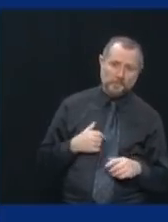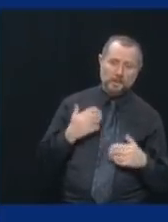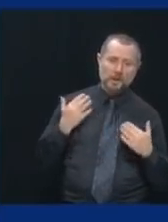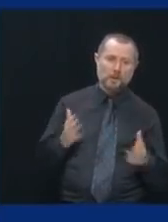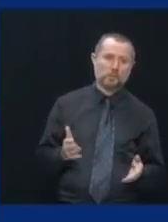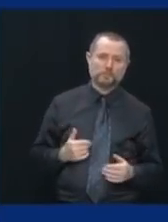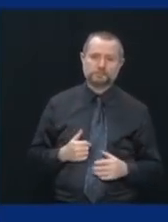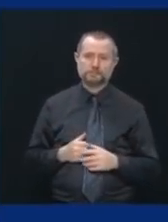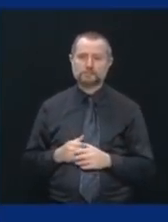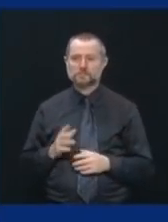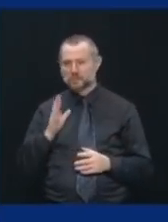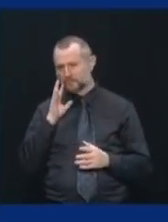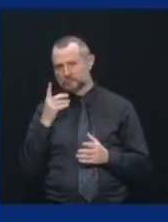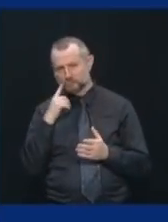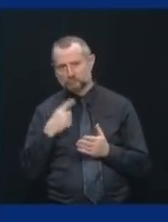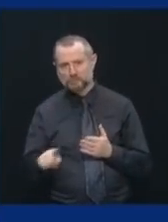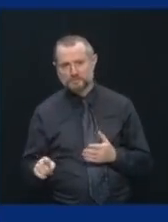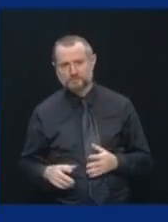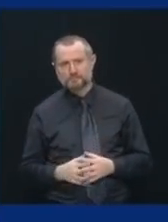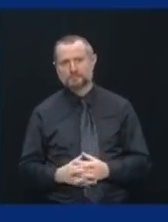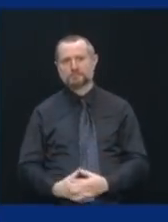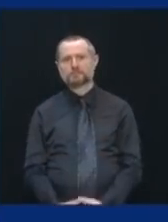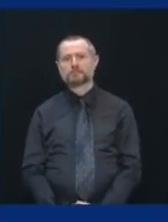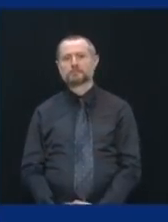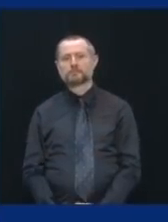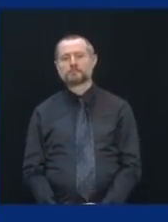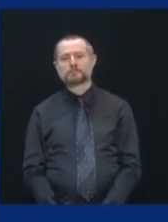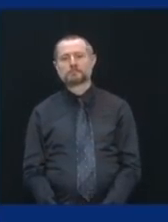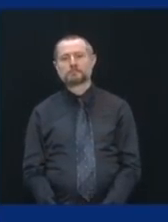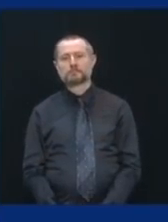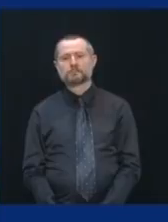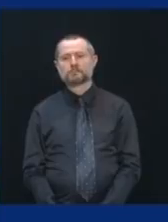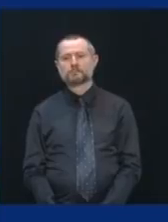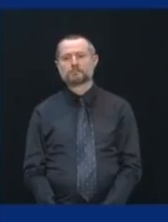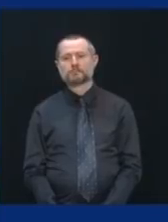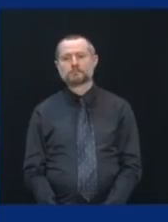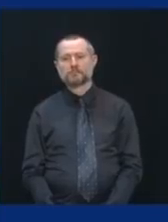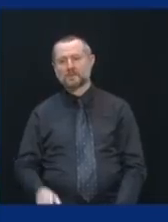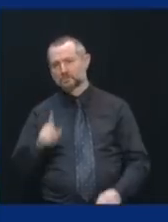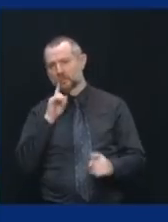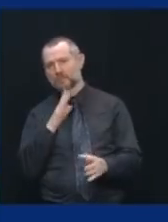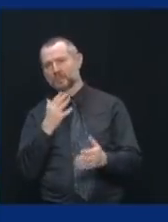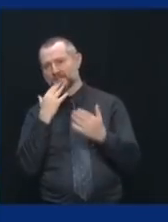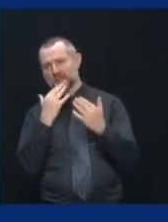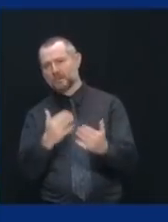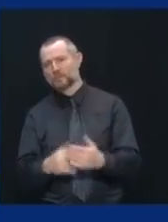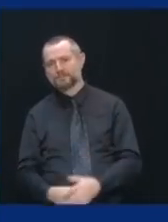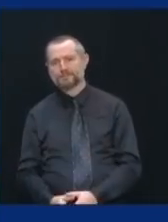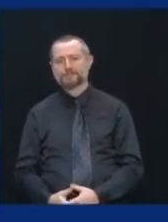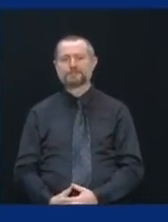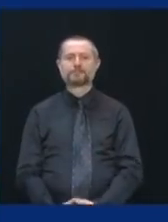I will check and I will have them get back to you. Thank you.